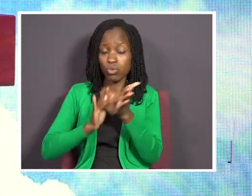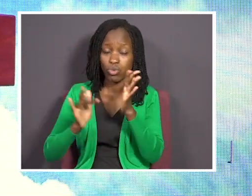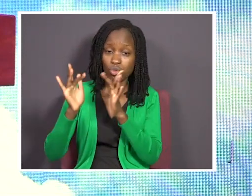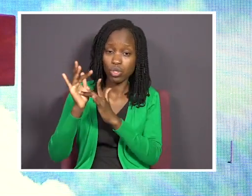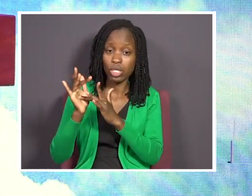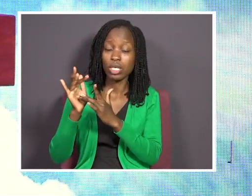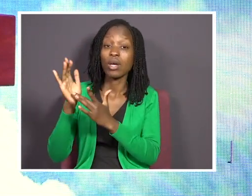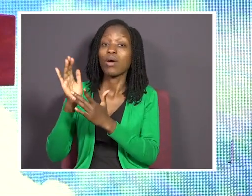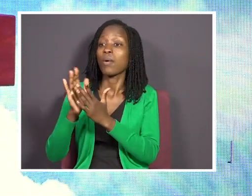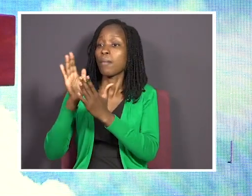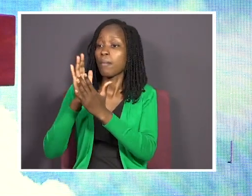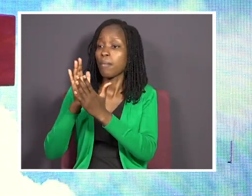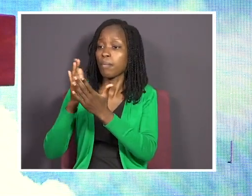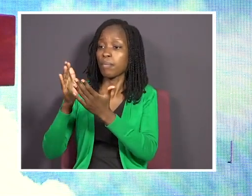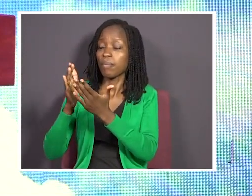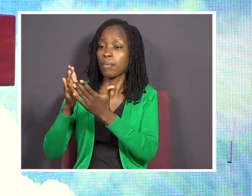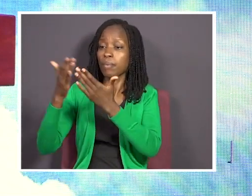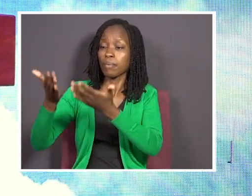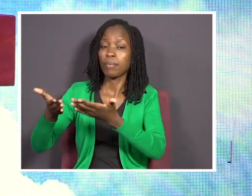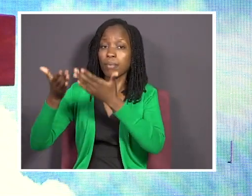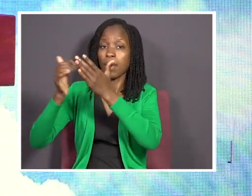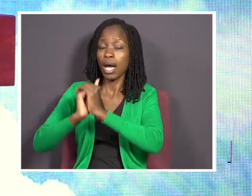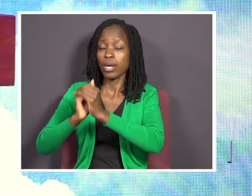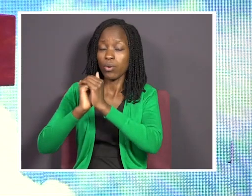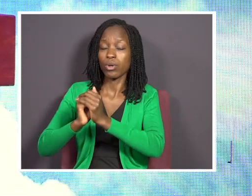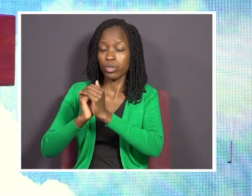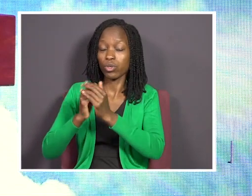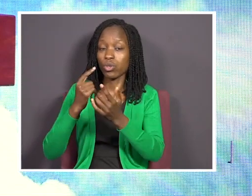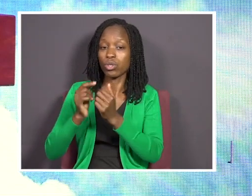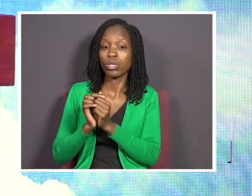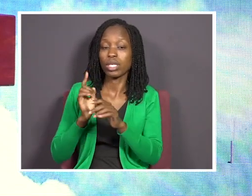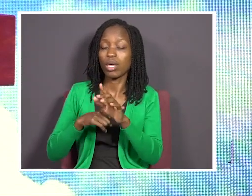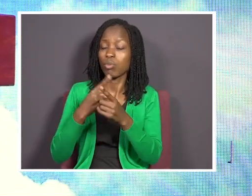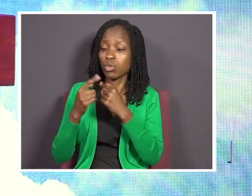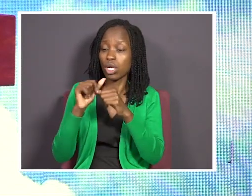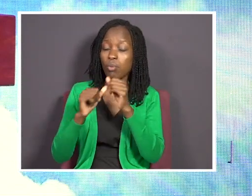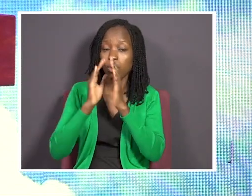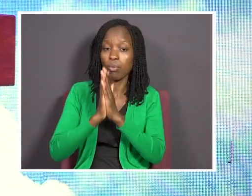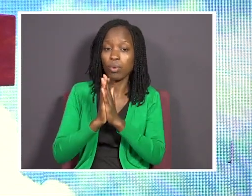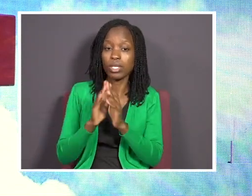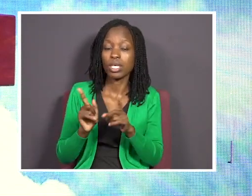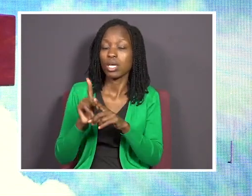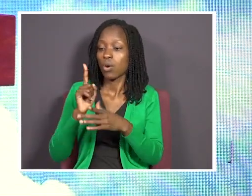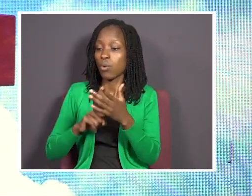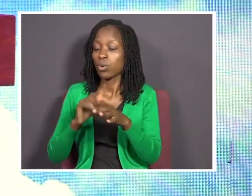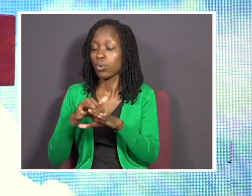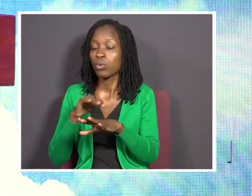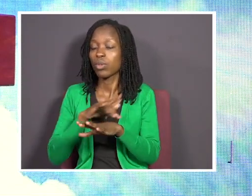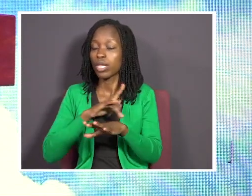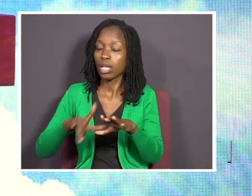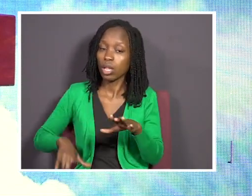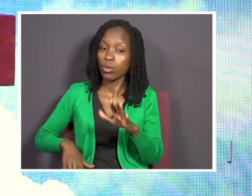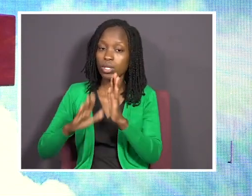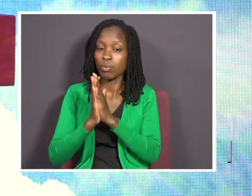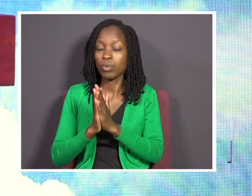placed adoration high up when he was teaching about prayer in what we have come to call the Lord's Prayer.